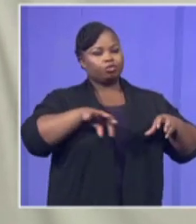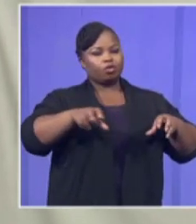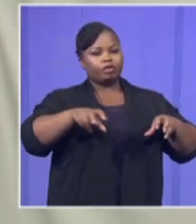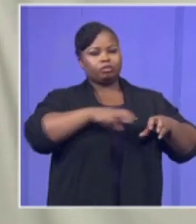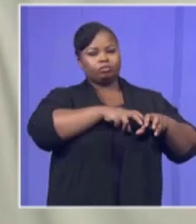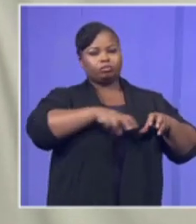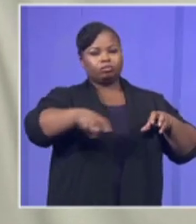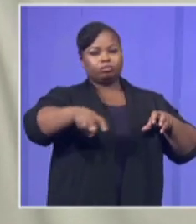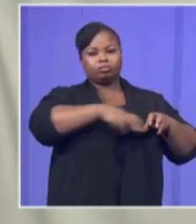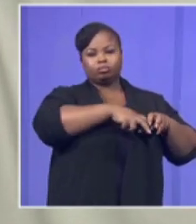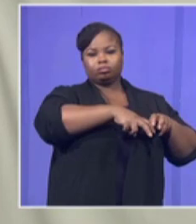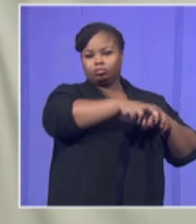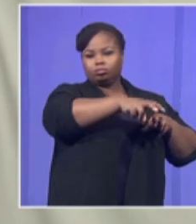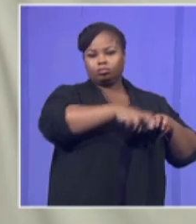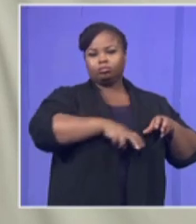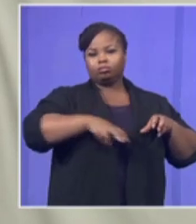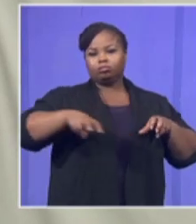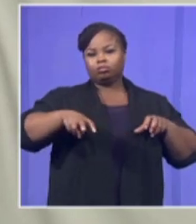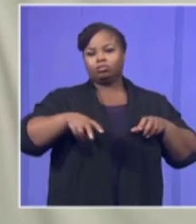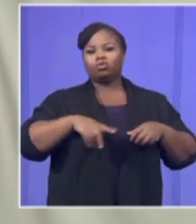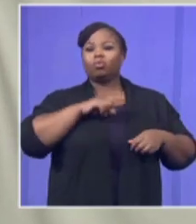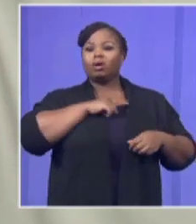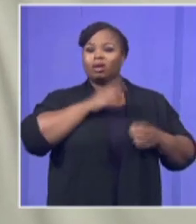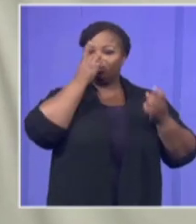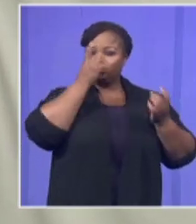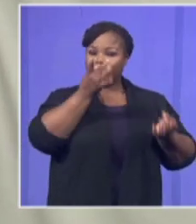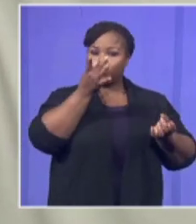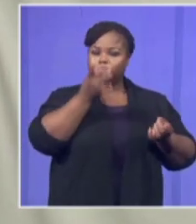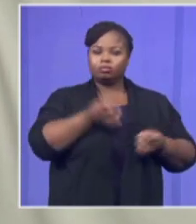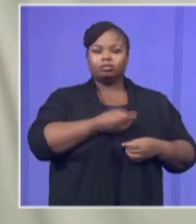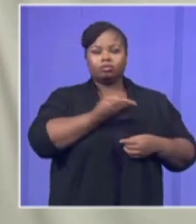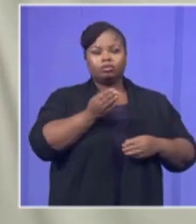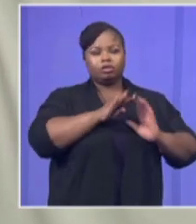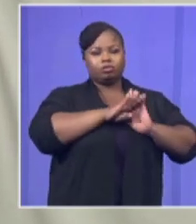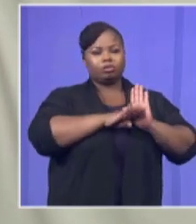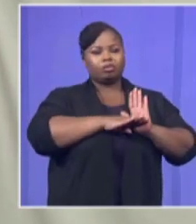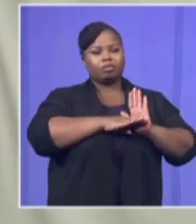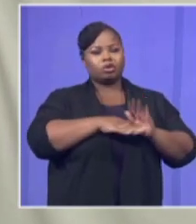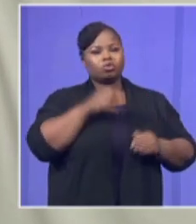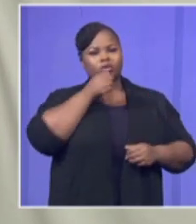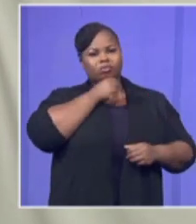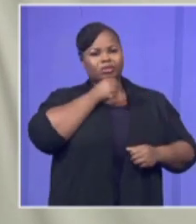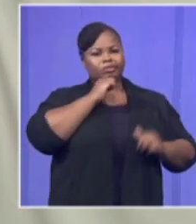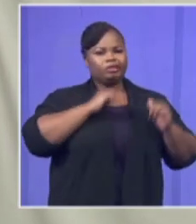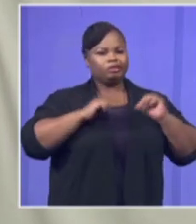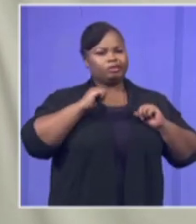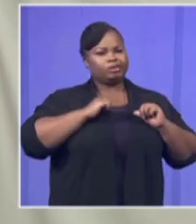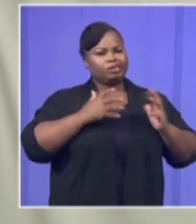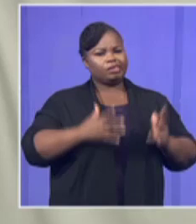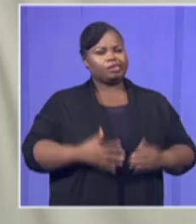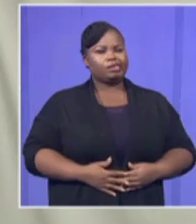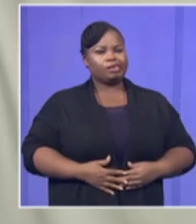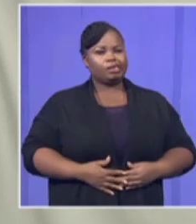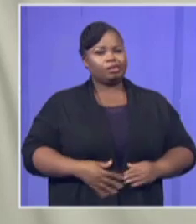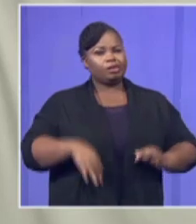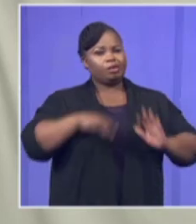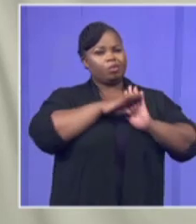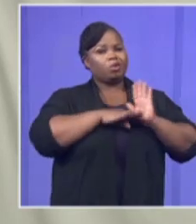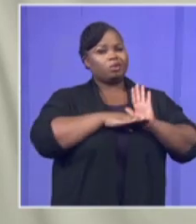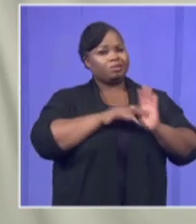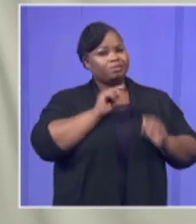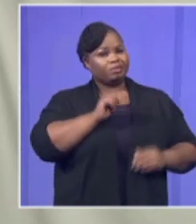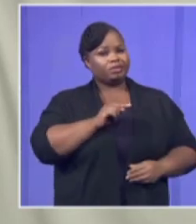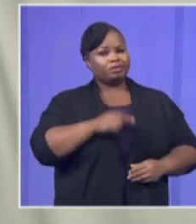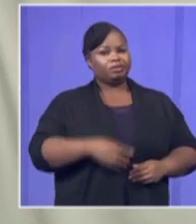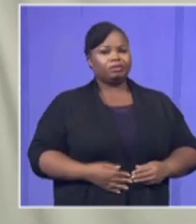other to introduce this program to the artists. And this program is all about,